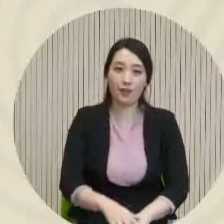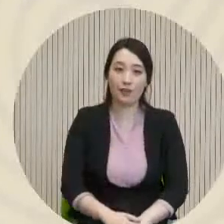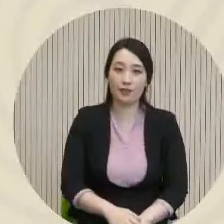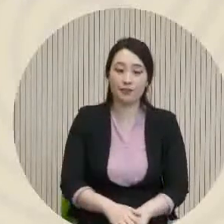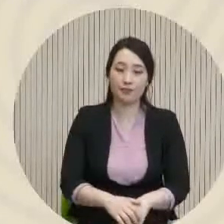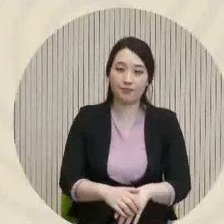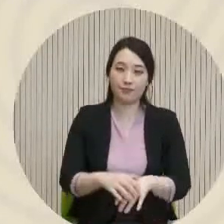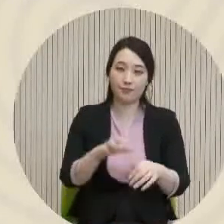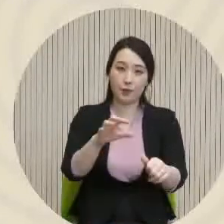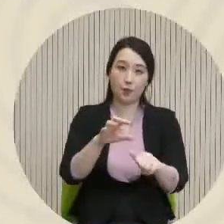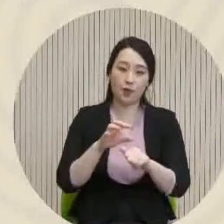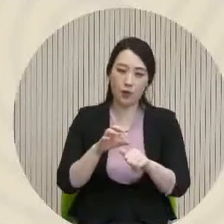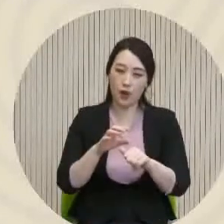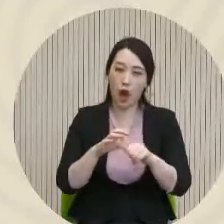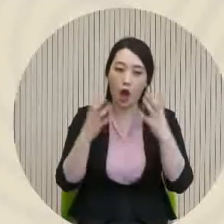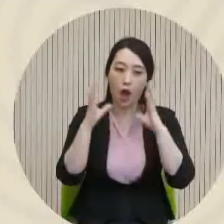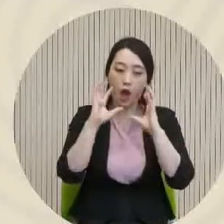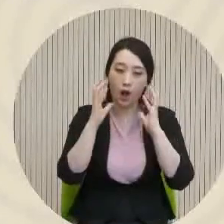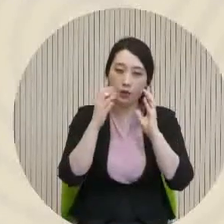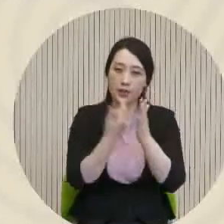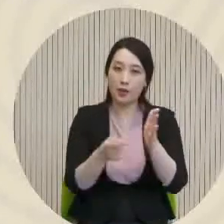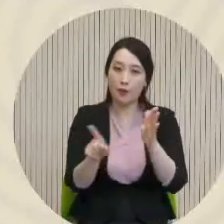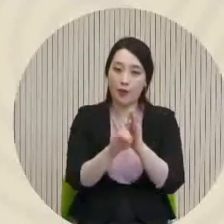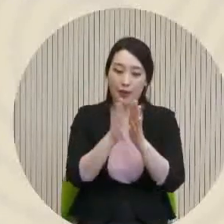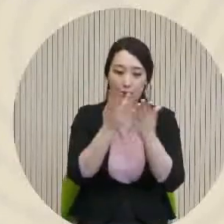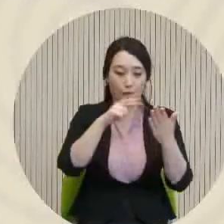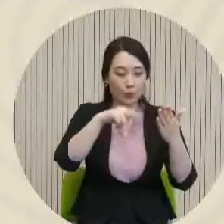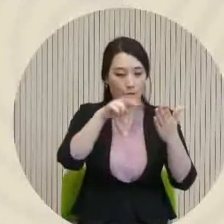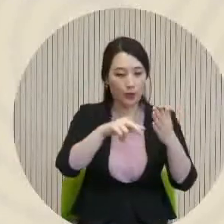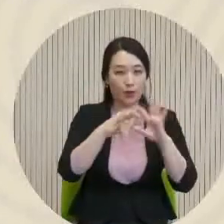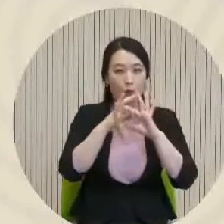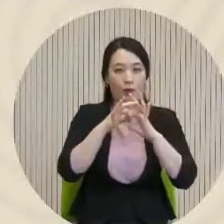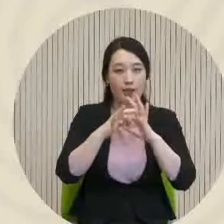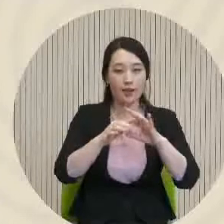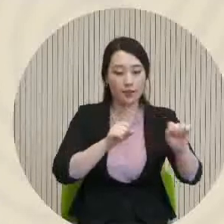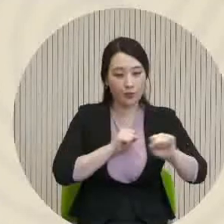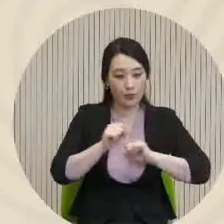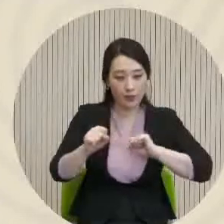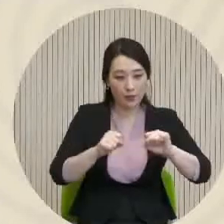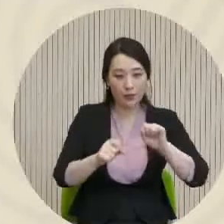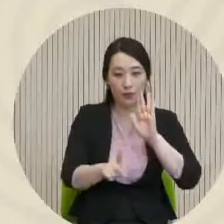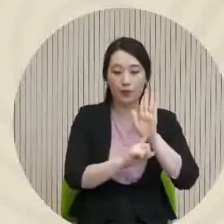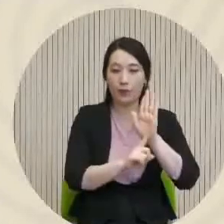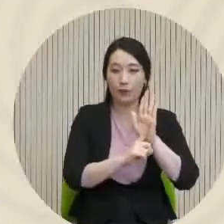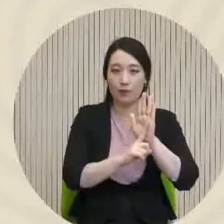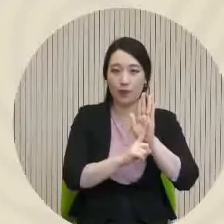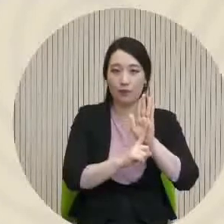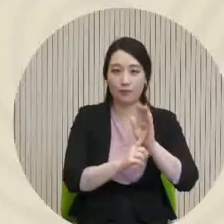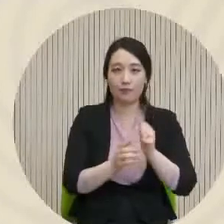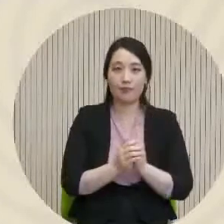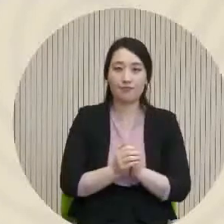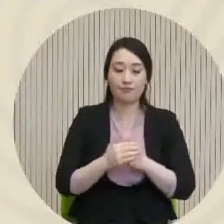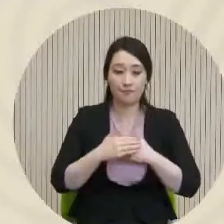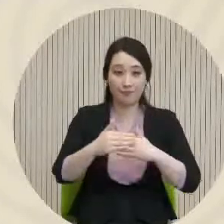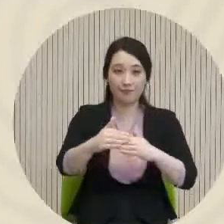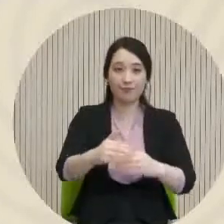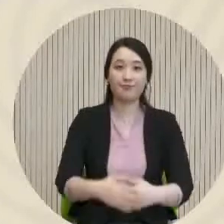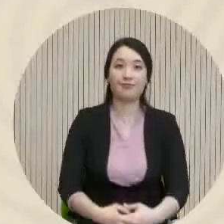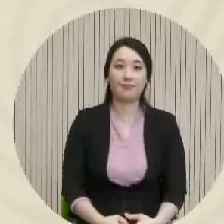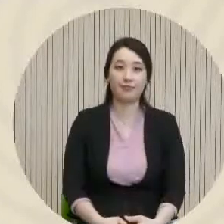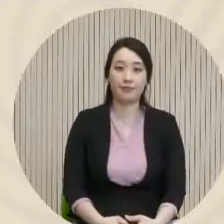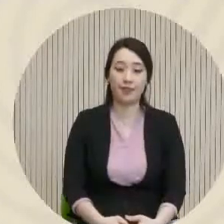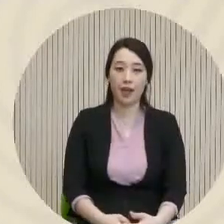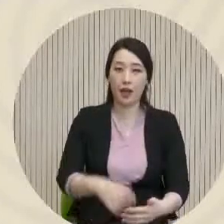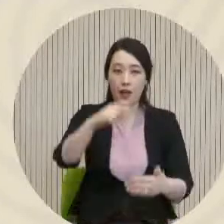be beneficial for these possible users in order to encourage the reading environment, our habits,